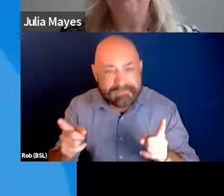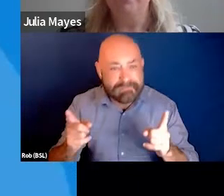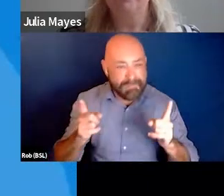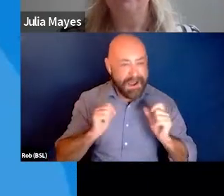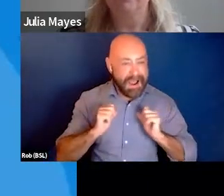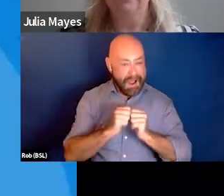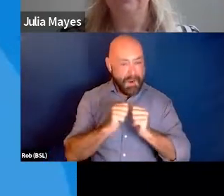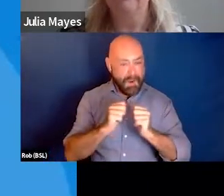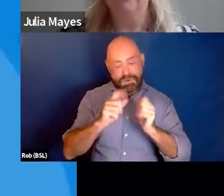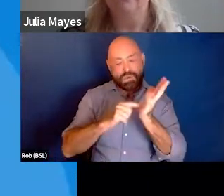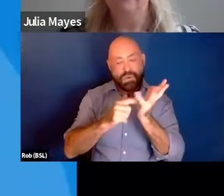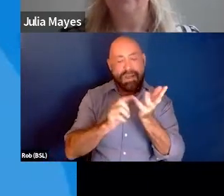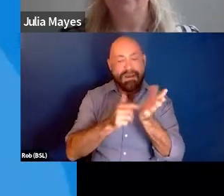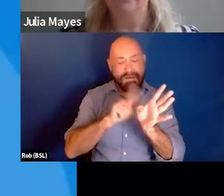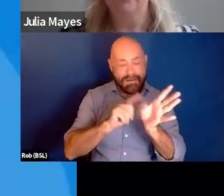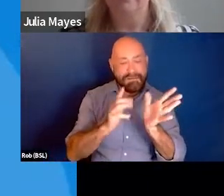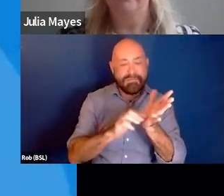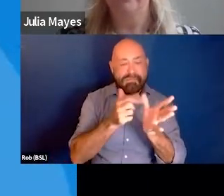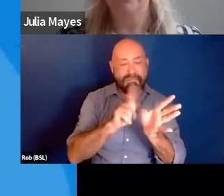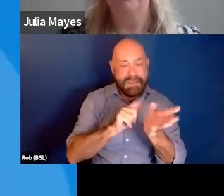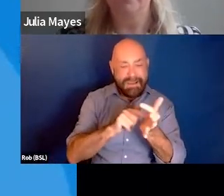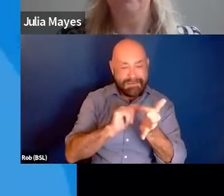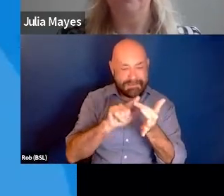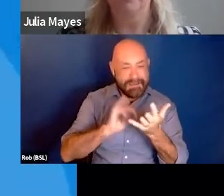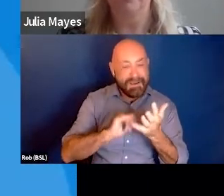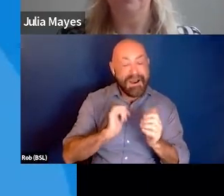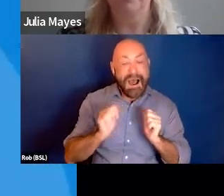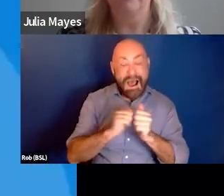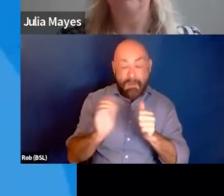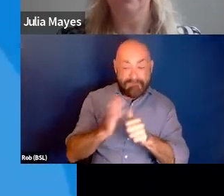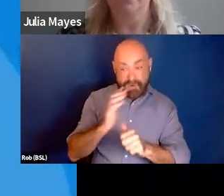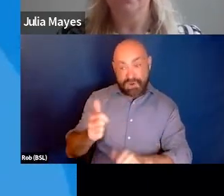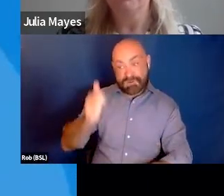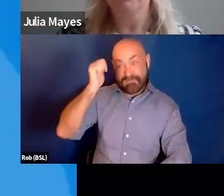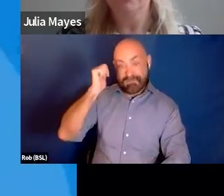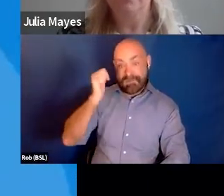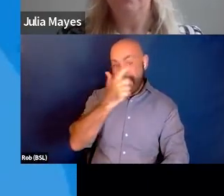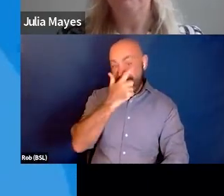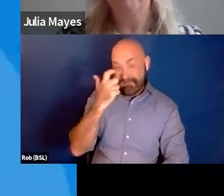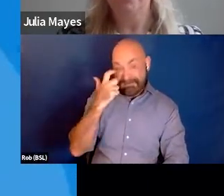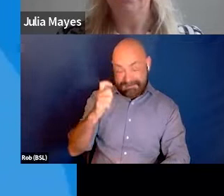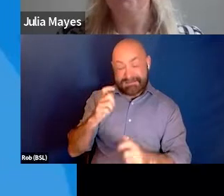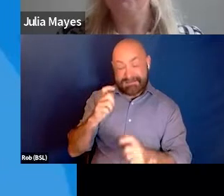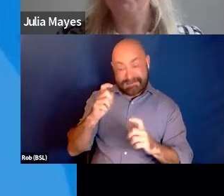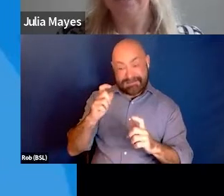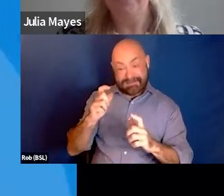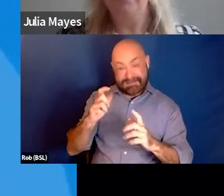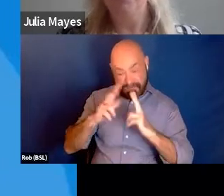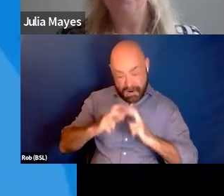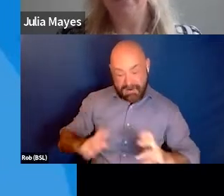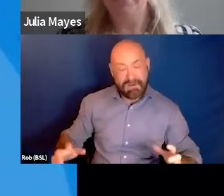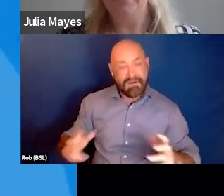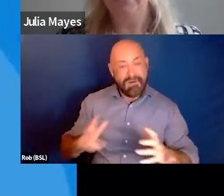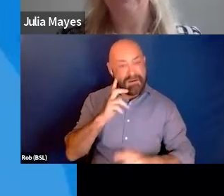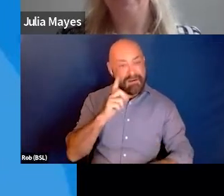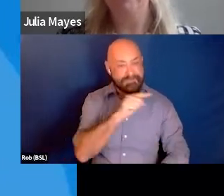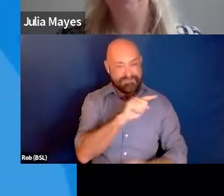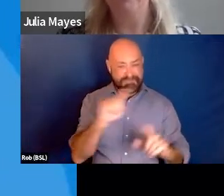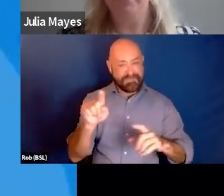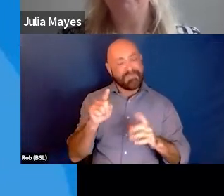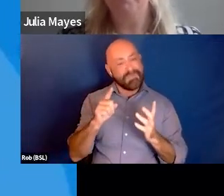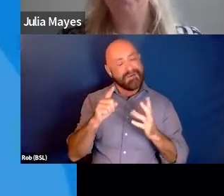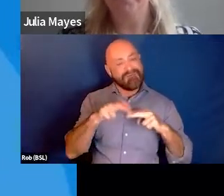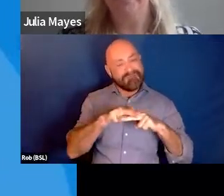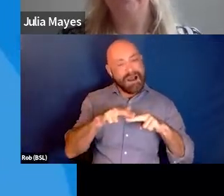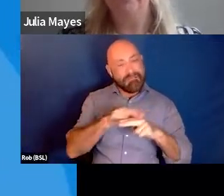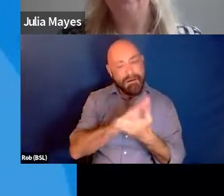in November, the Early Intervention Foundation, our evidence partner, and ourselves launched our Family Hub Implementation Toolkit and a Family